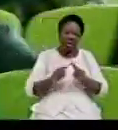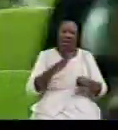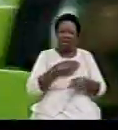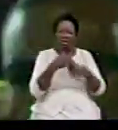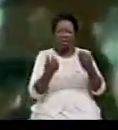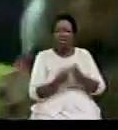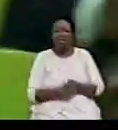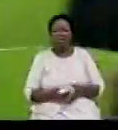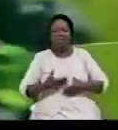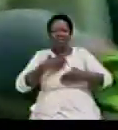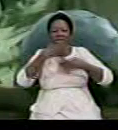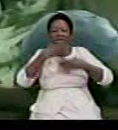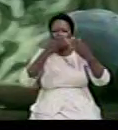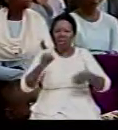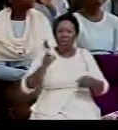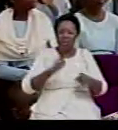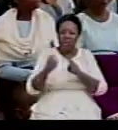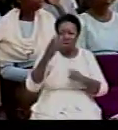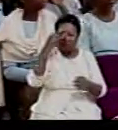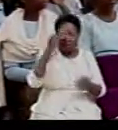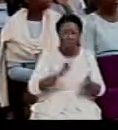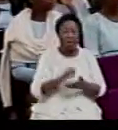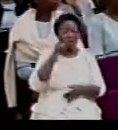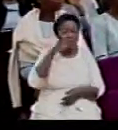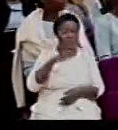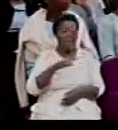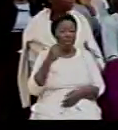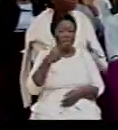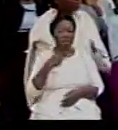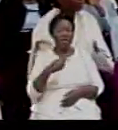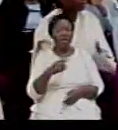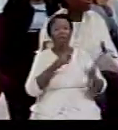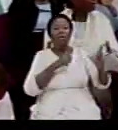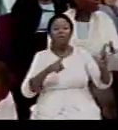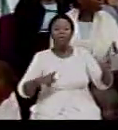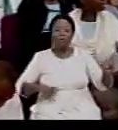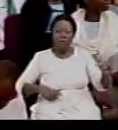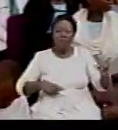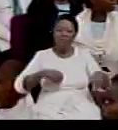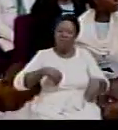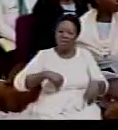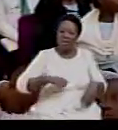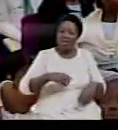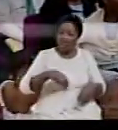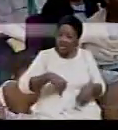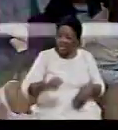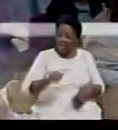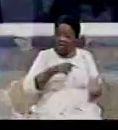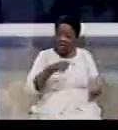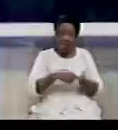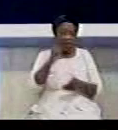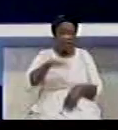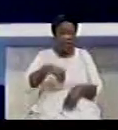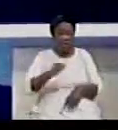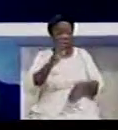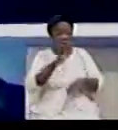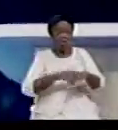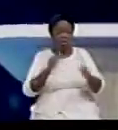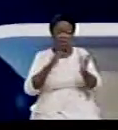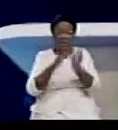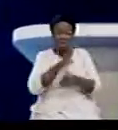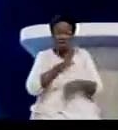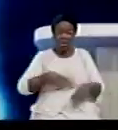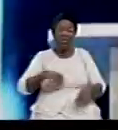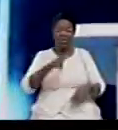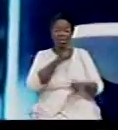shouting. But you know, the woman, she just said, Lord, still call him Lord. Okay, I used to call